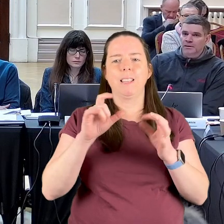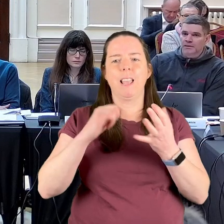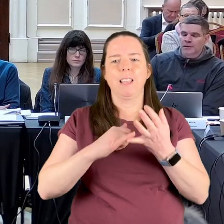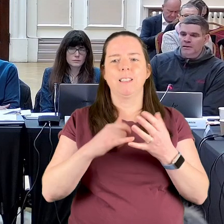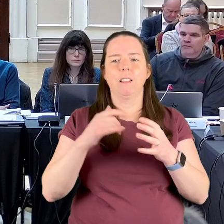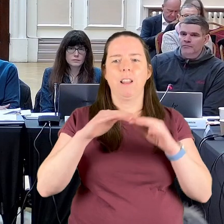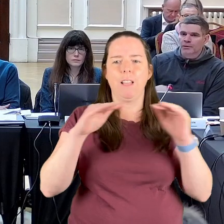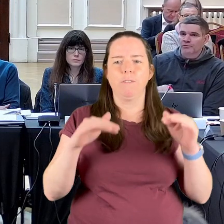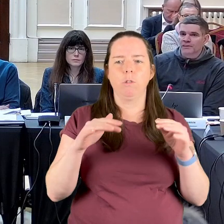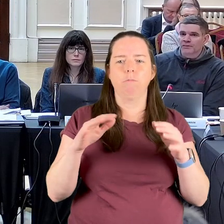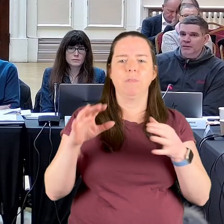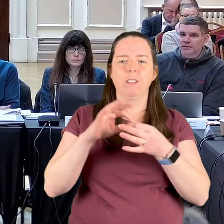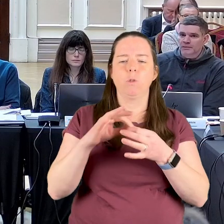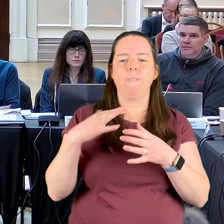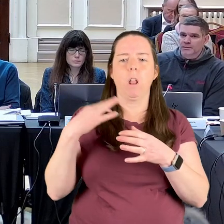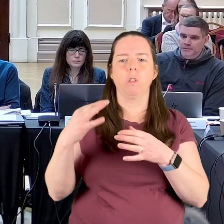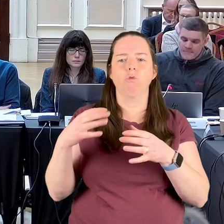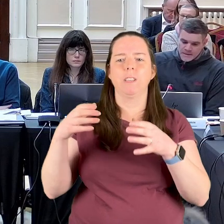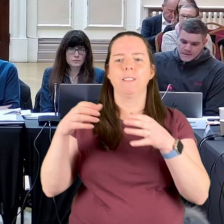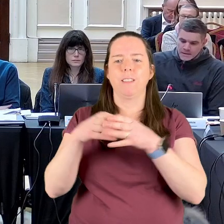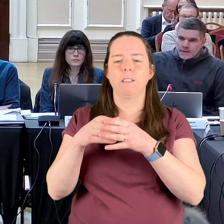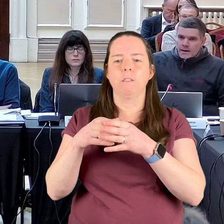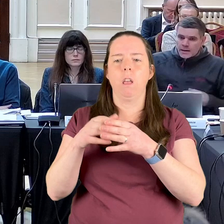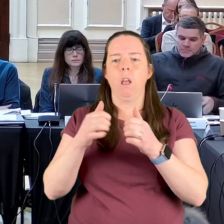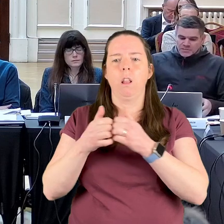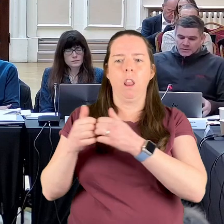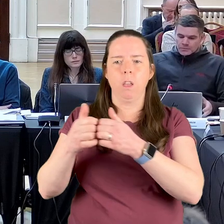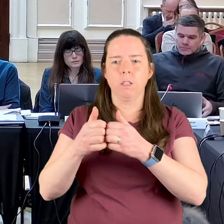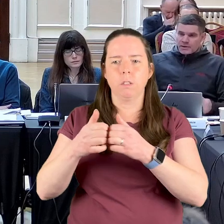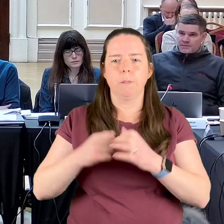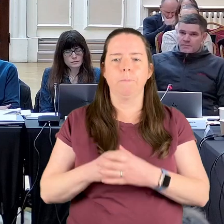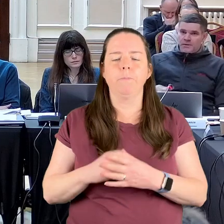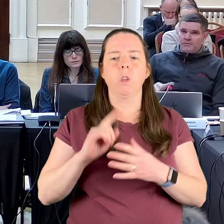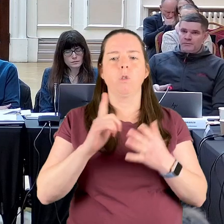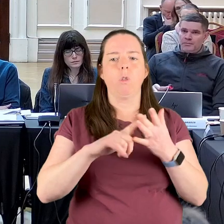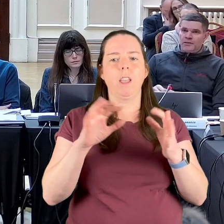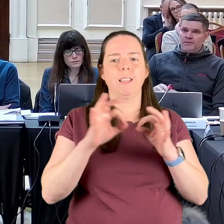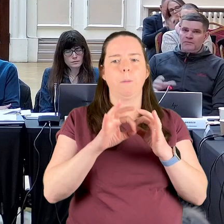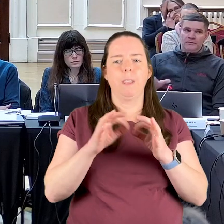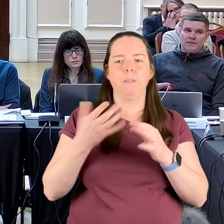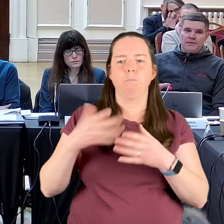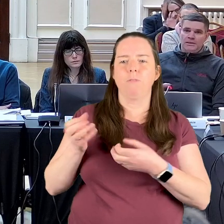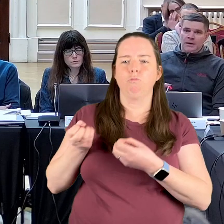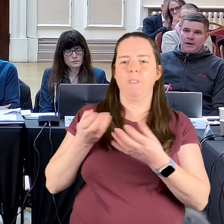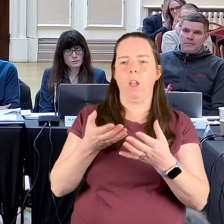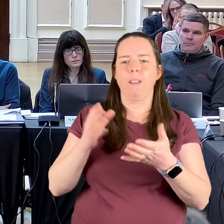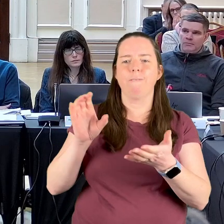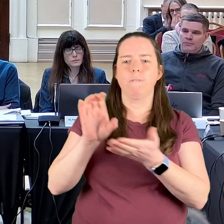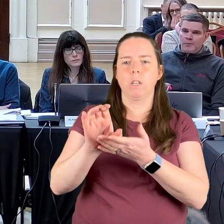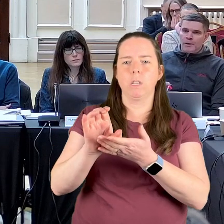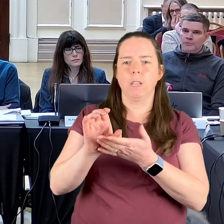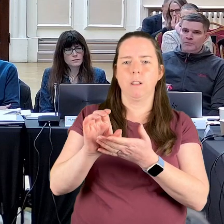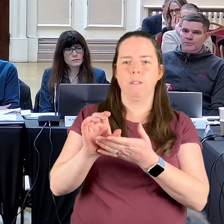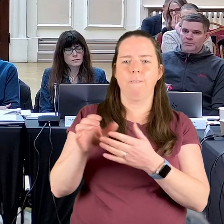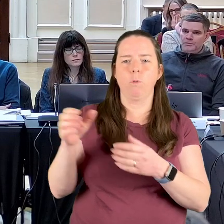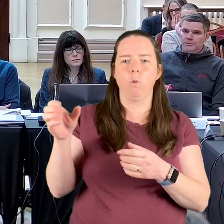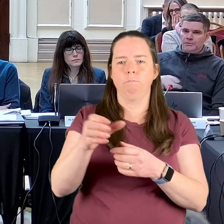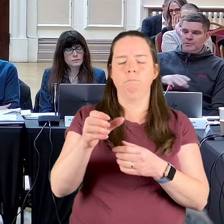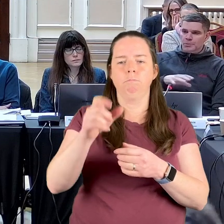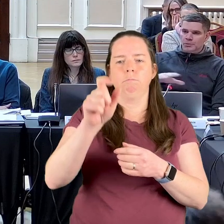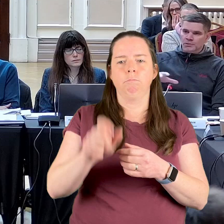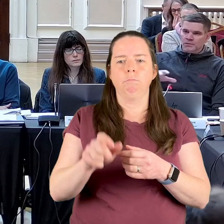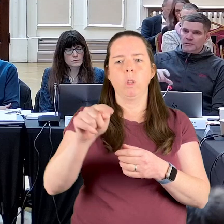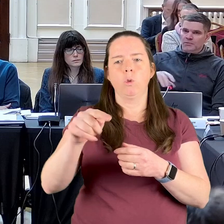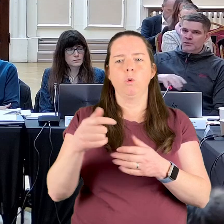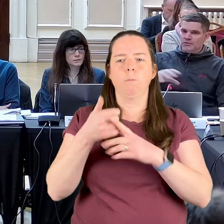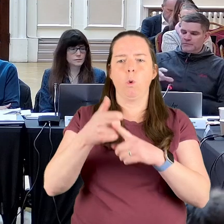around the voluntary sector alliance. So the ICB provided some funding for a post to